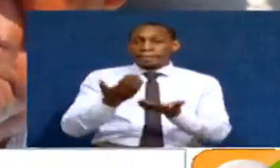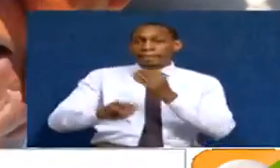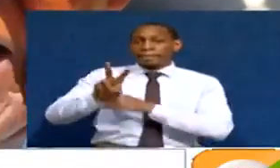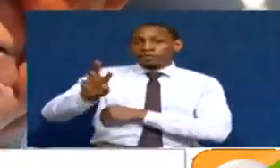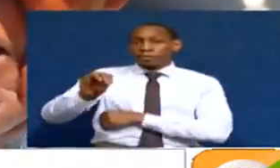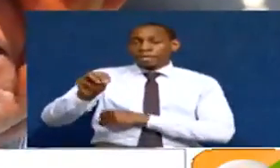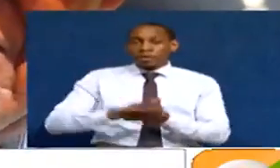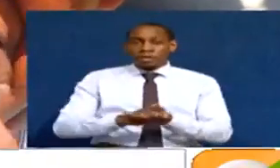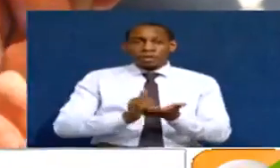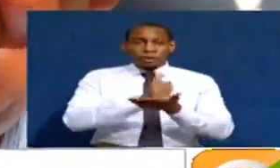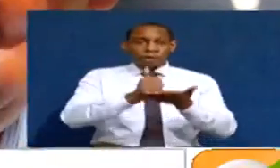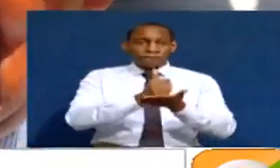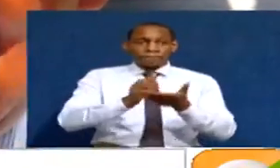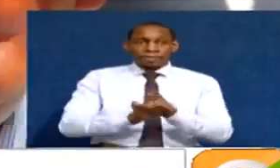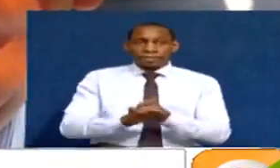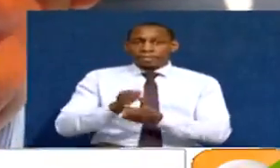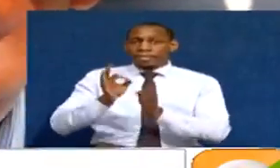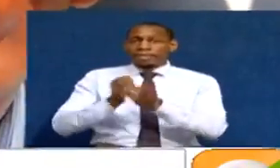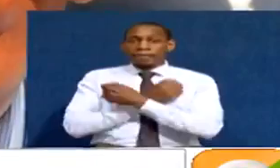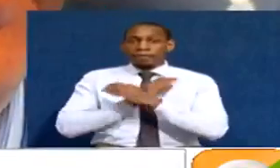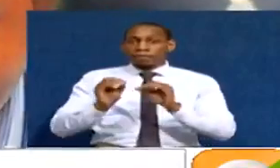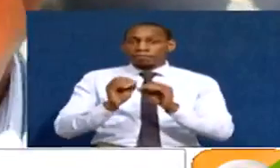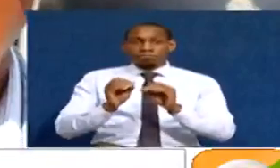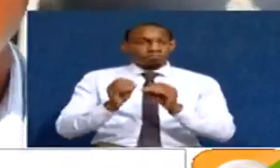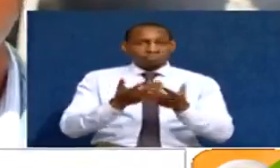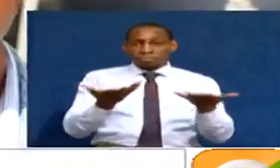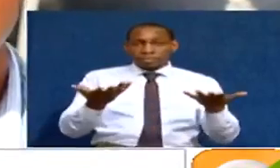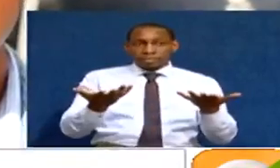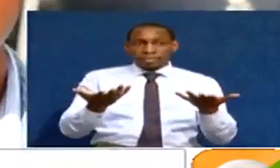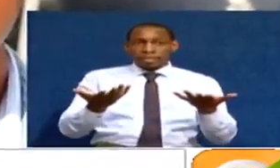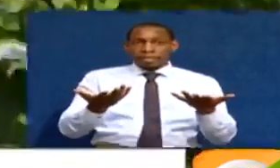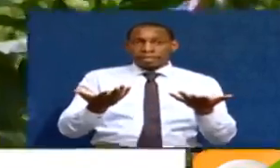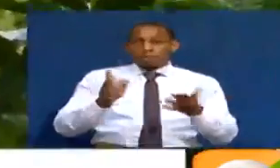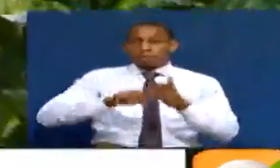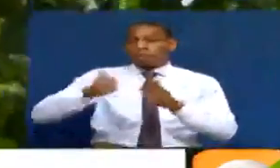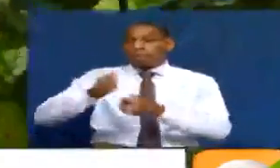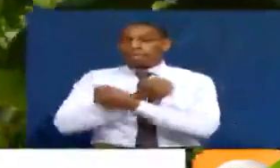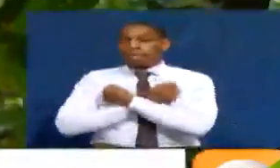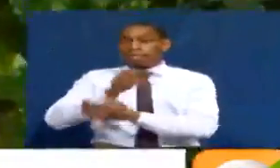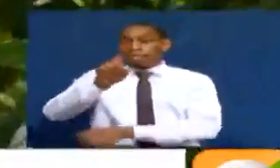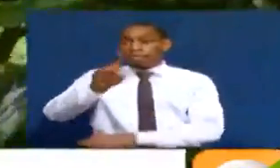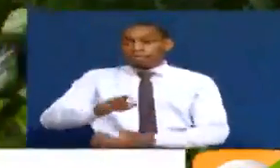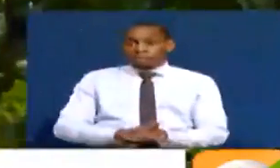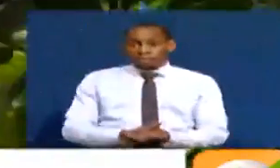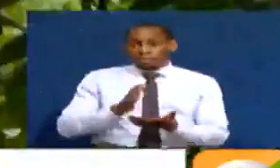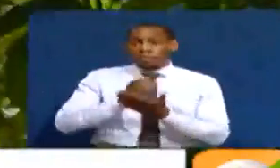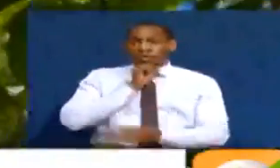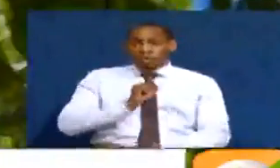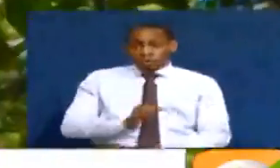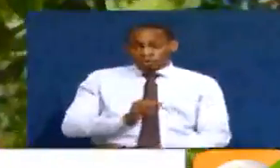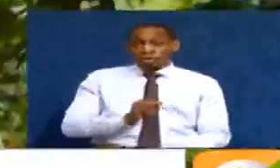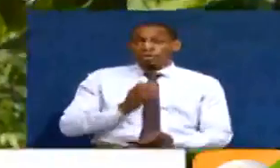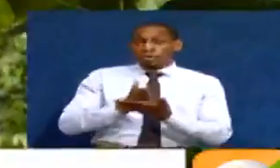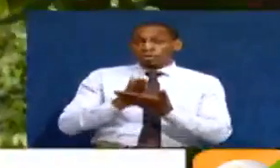2 million kutoka kwa kahawa. Na ikiwa upendi kitu kama hicho, sasa unakwenda kupenda nini? But with age catching up,